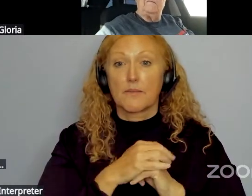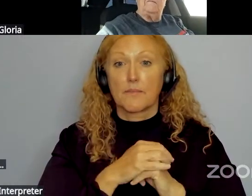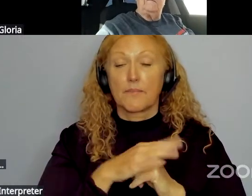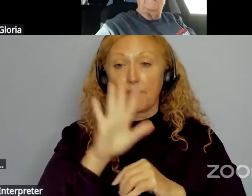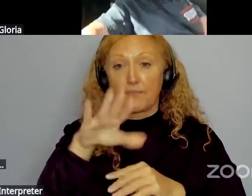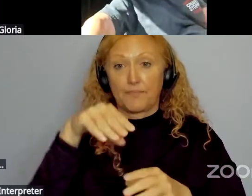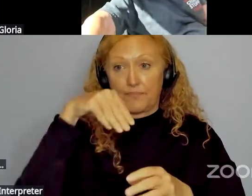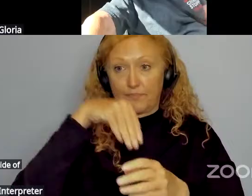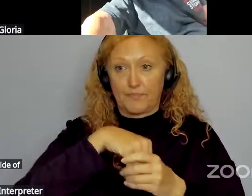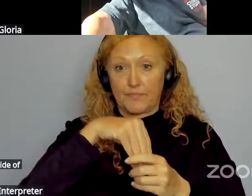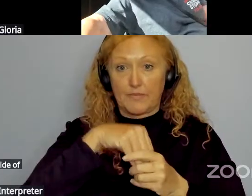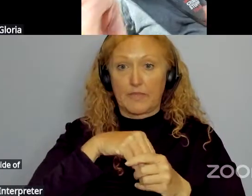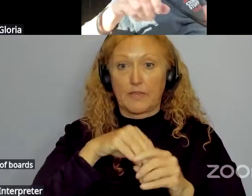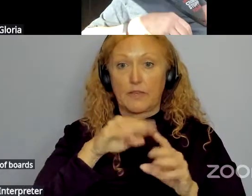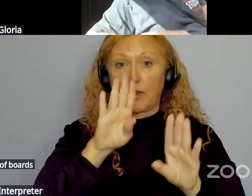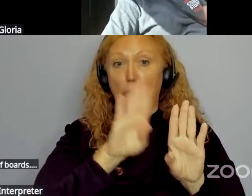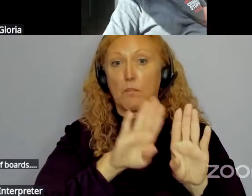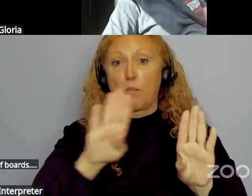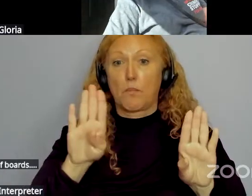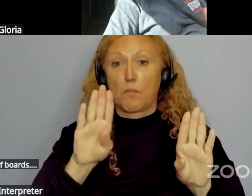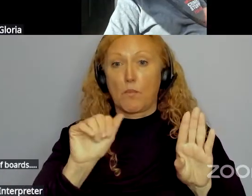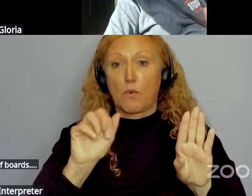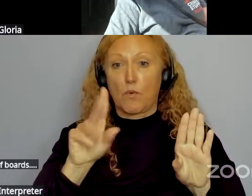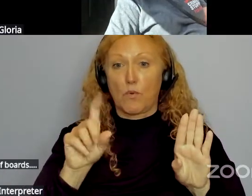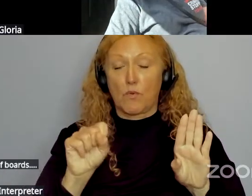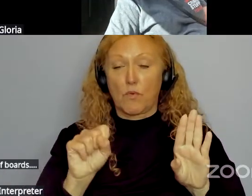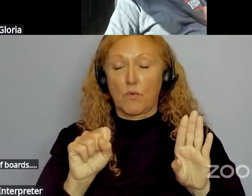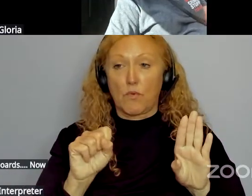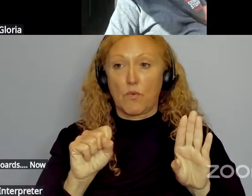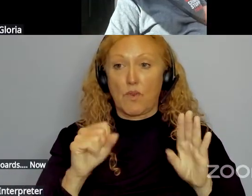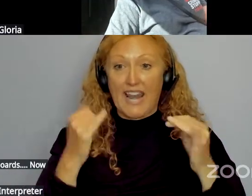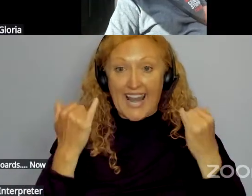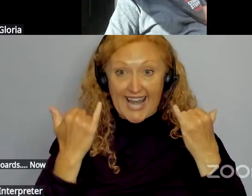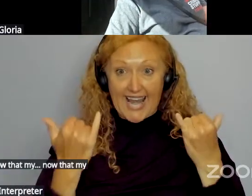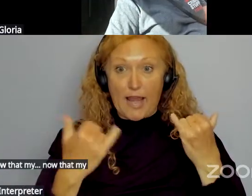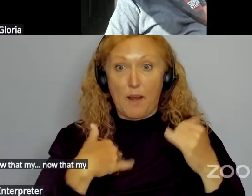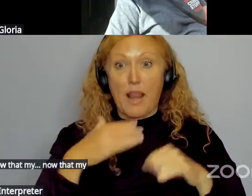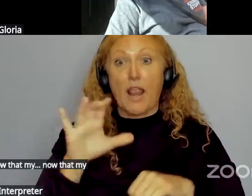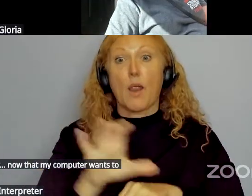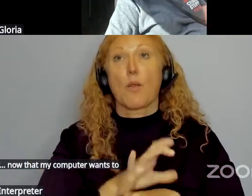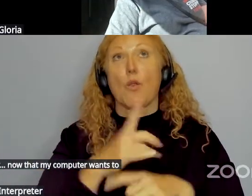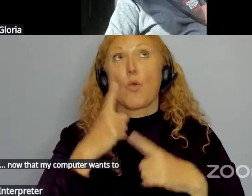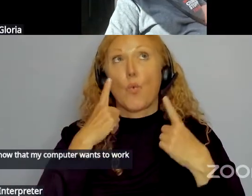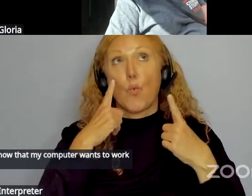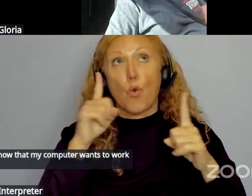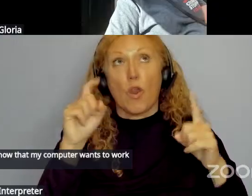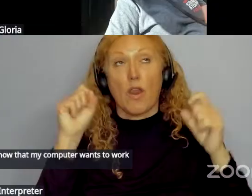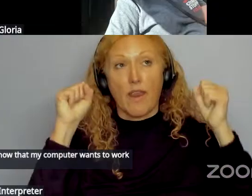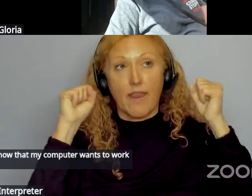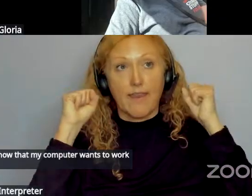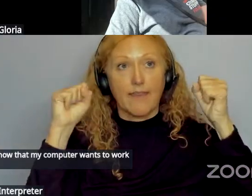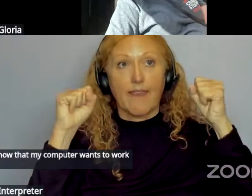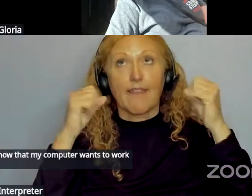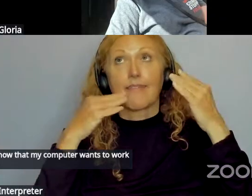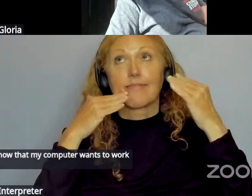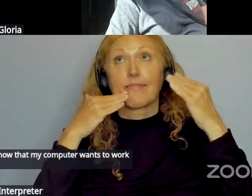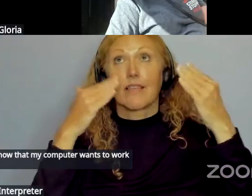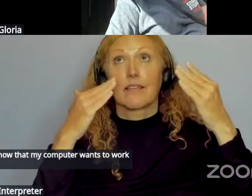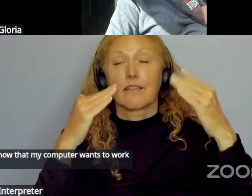Inside of boards. Now that my computer wants to work today. Thank you, computer.